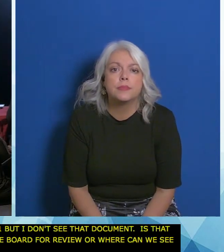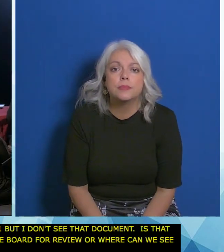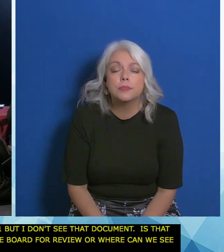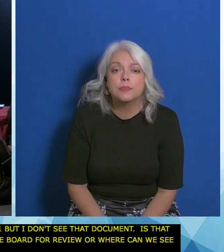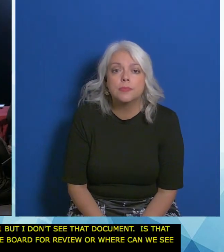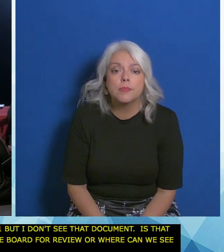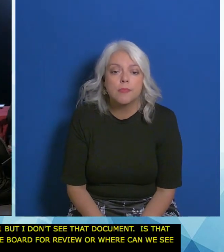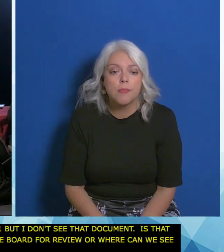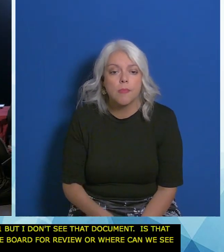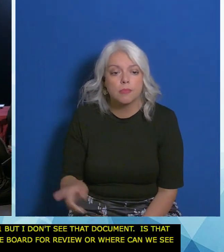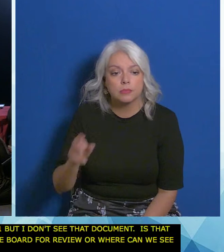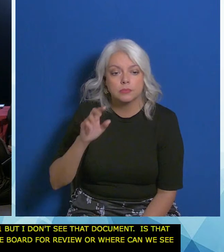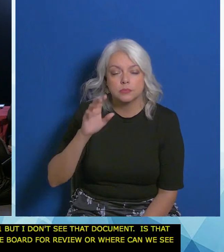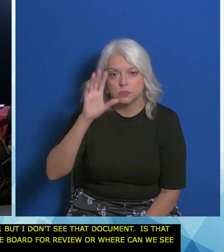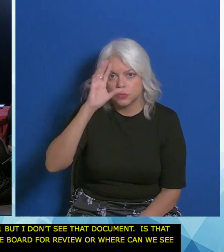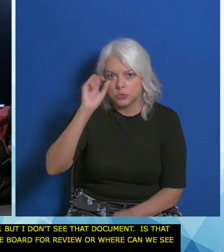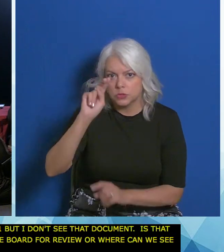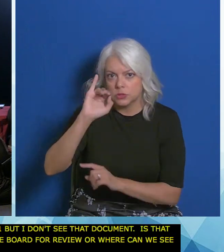Those are